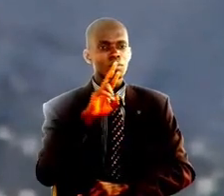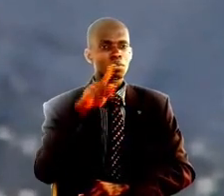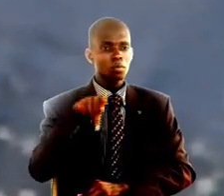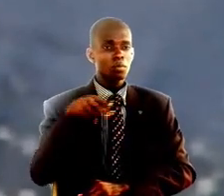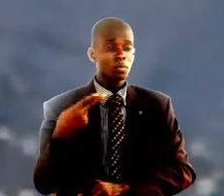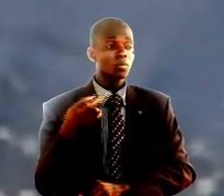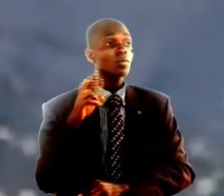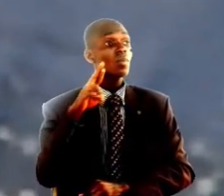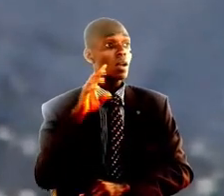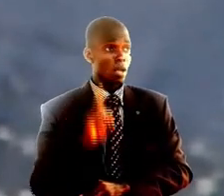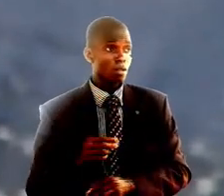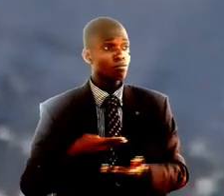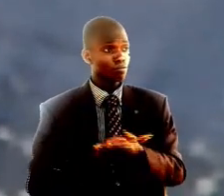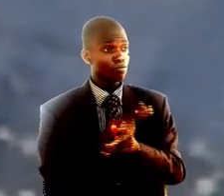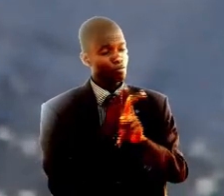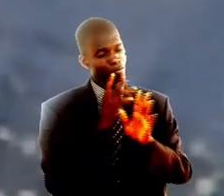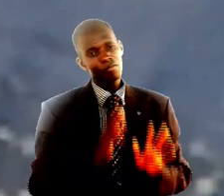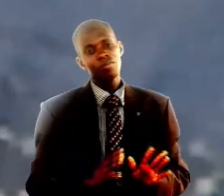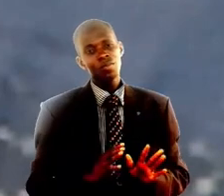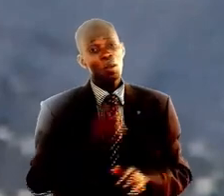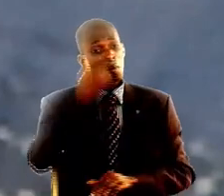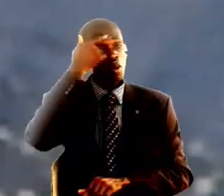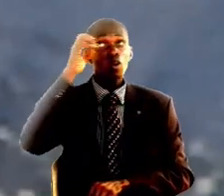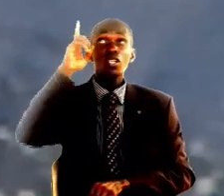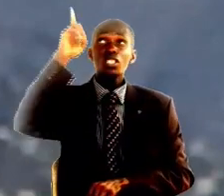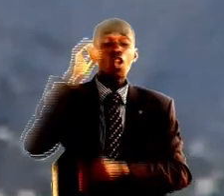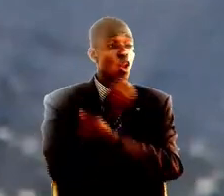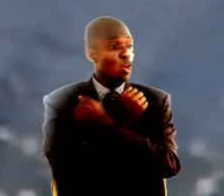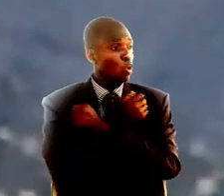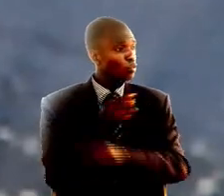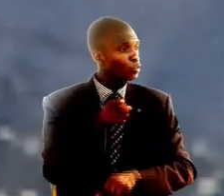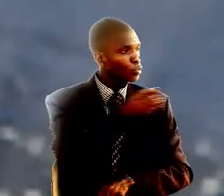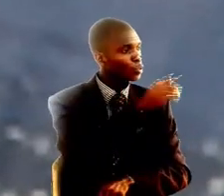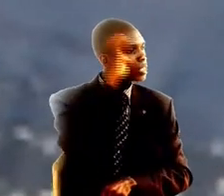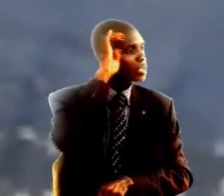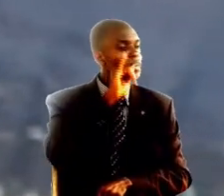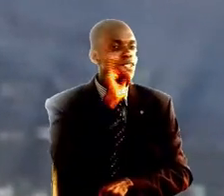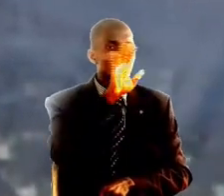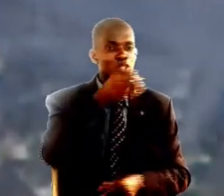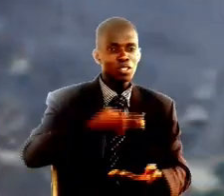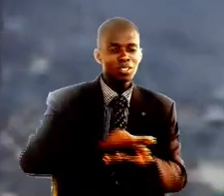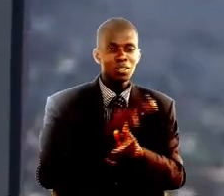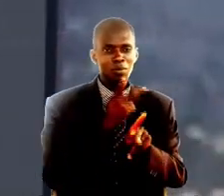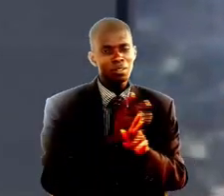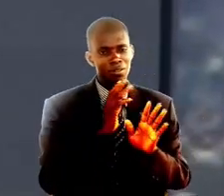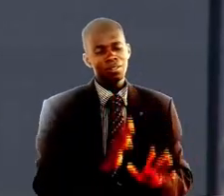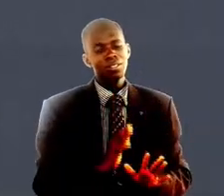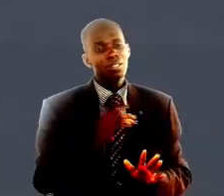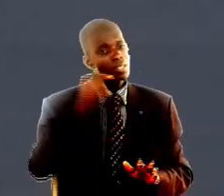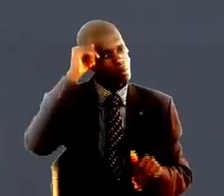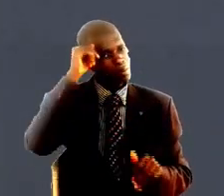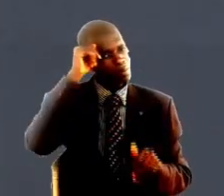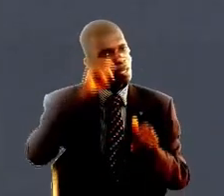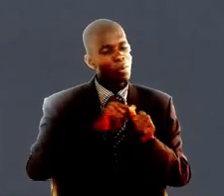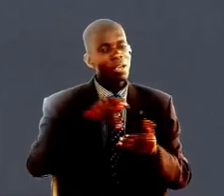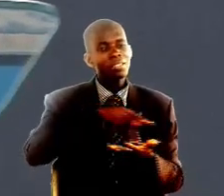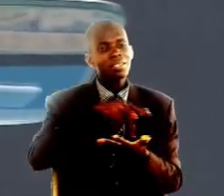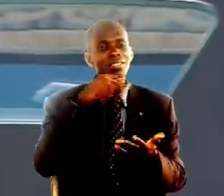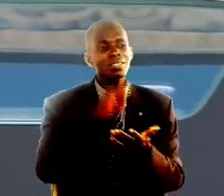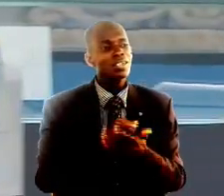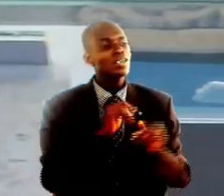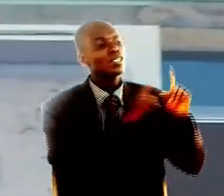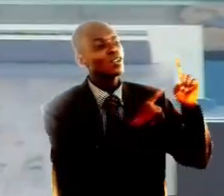the love he has for you. He is your shepherd. The Lord is my shepherd, I shall not